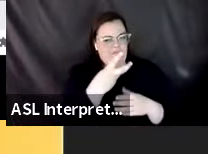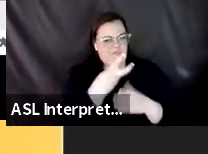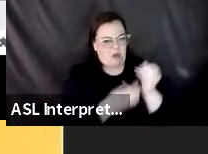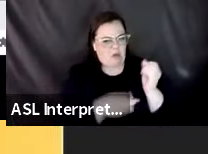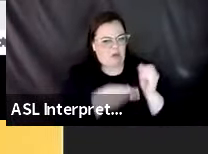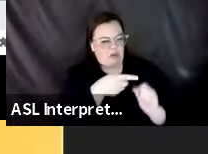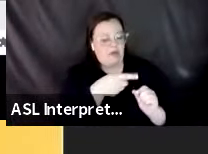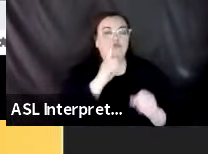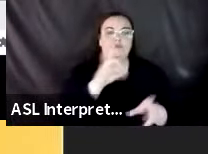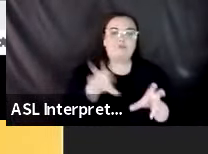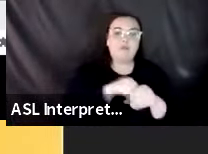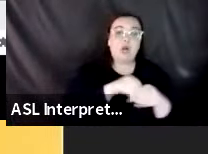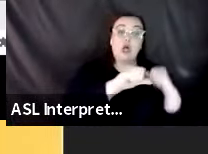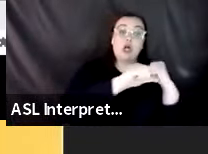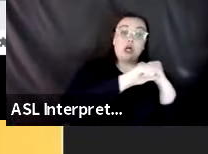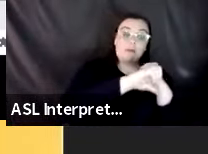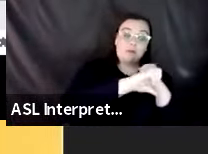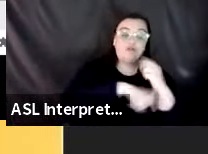contract.